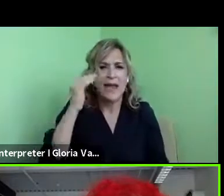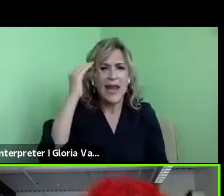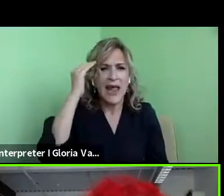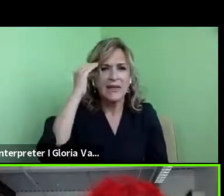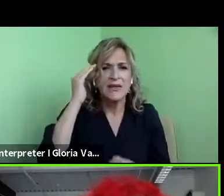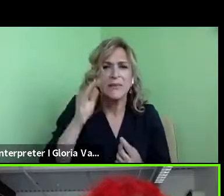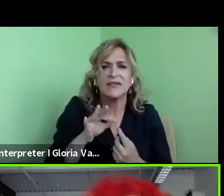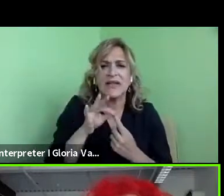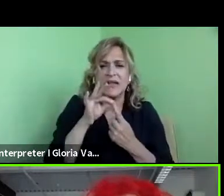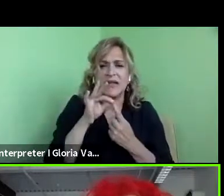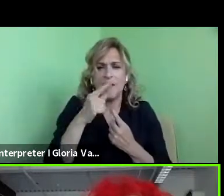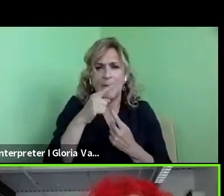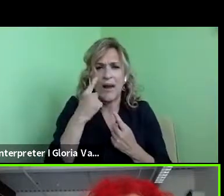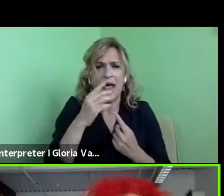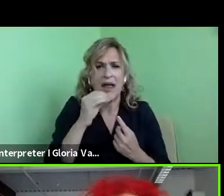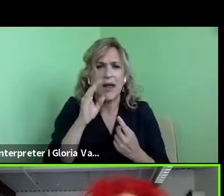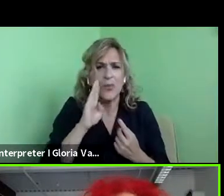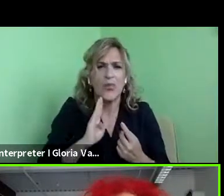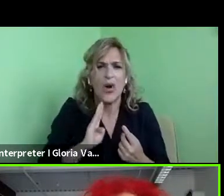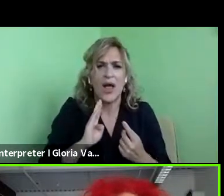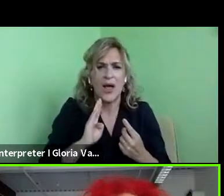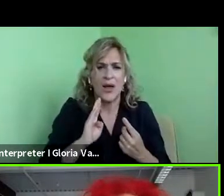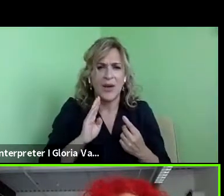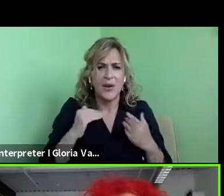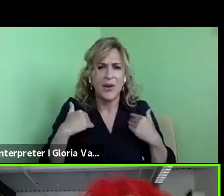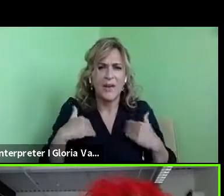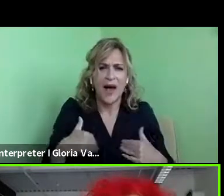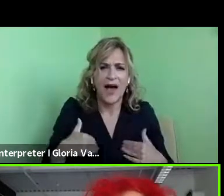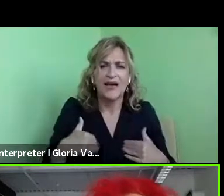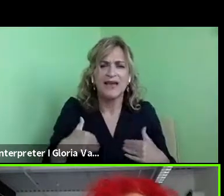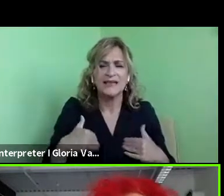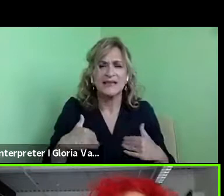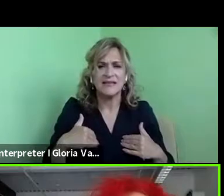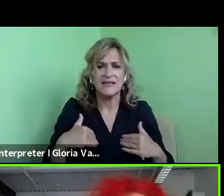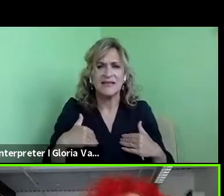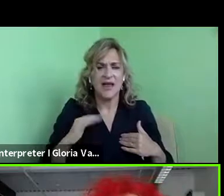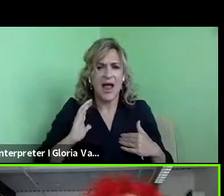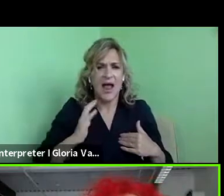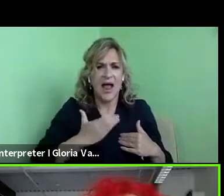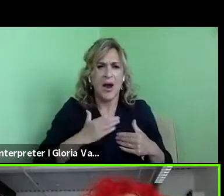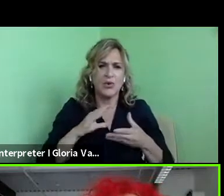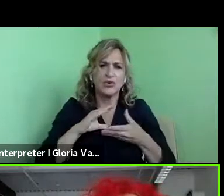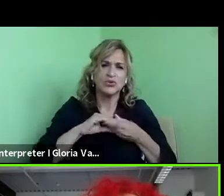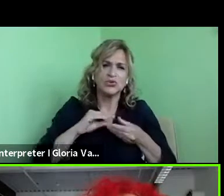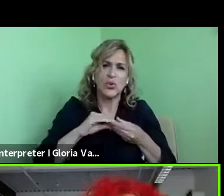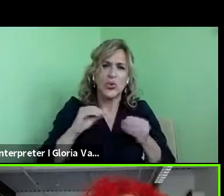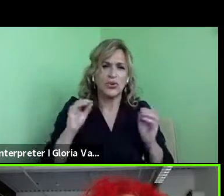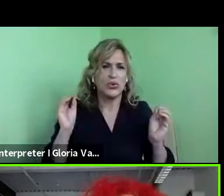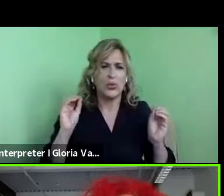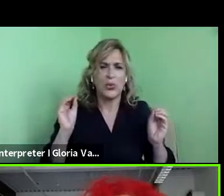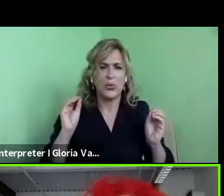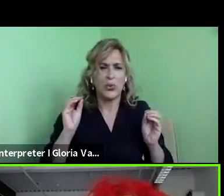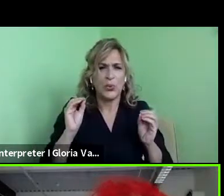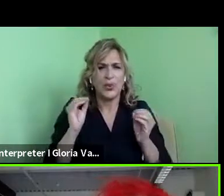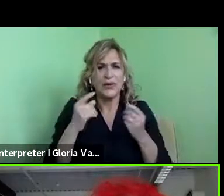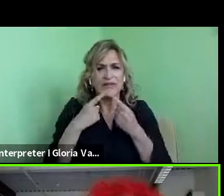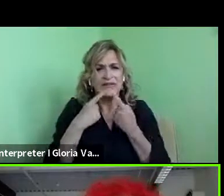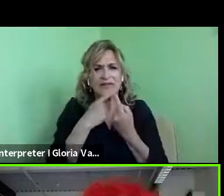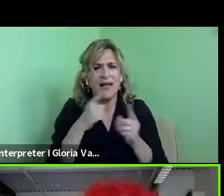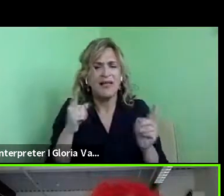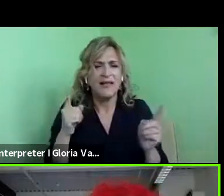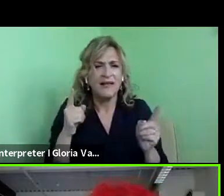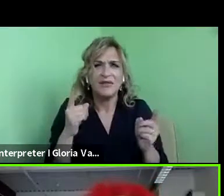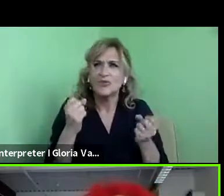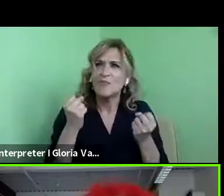particularly, you know, Black and Brown bodies and, our untold stories. So I just feel so grateful. You know, so many things are